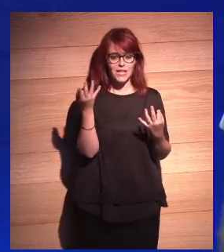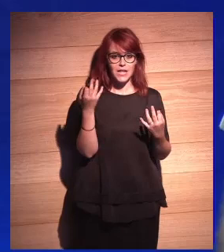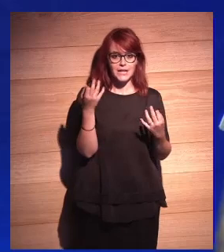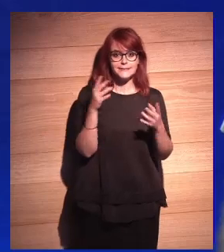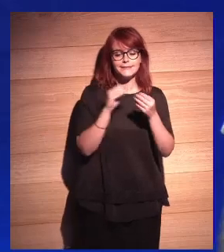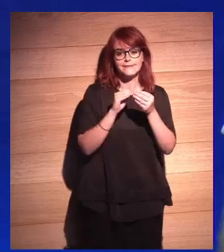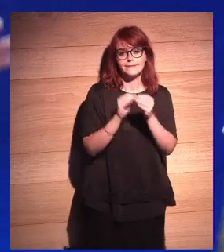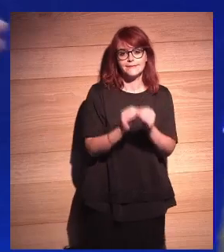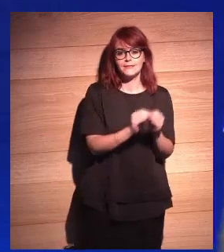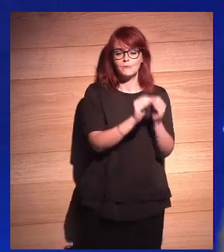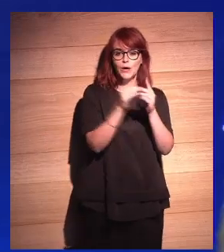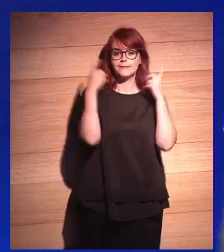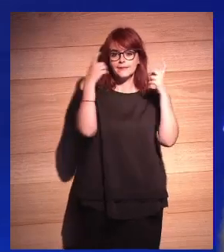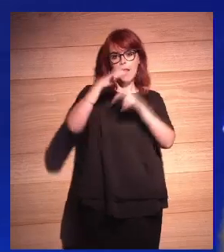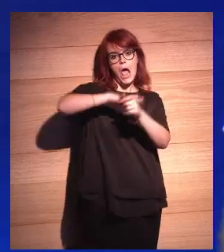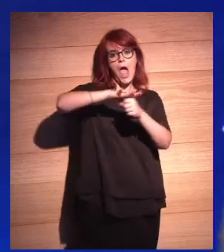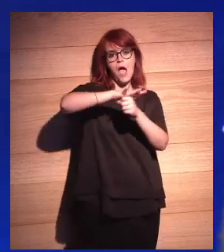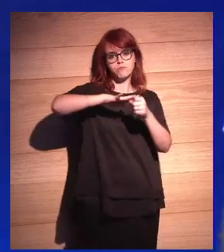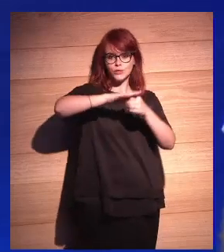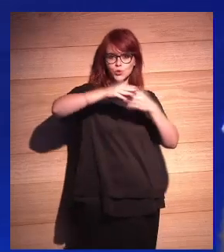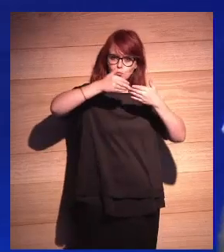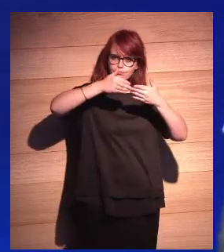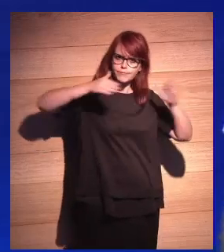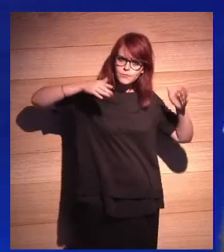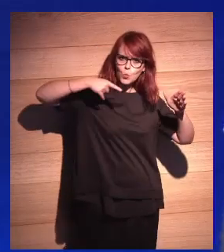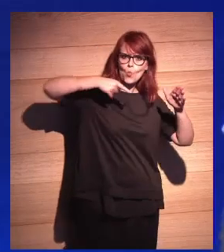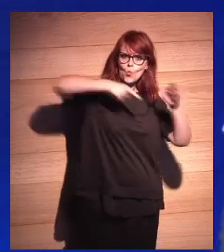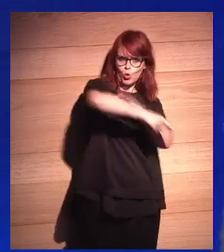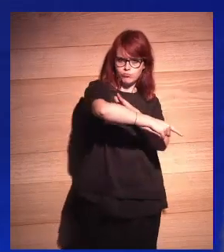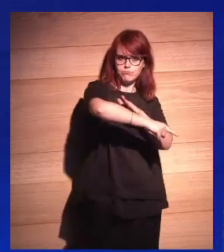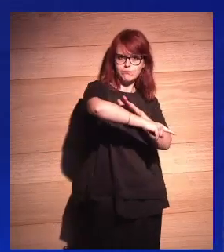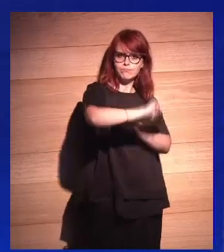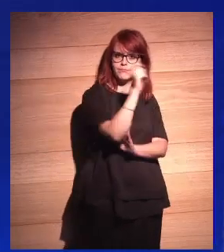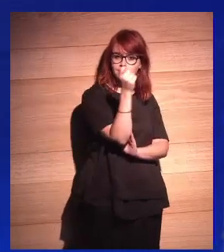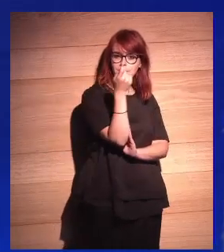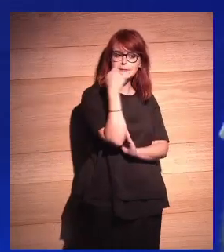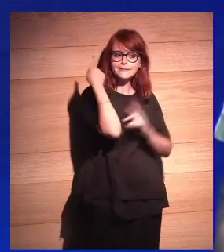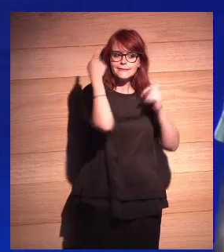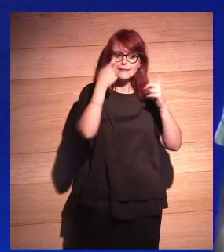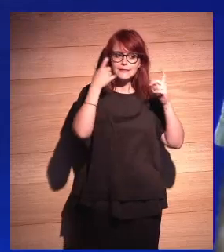hurry to penetrate this field and